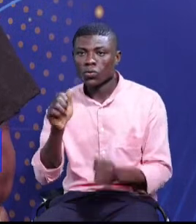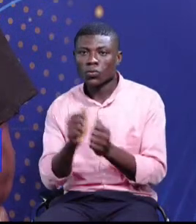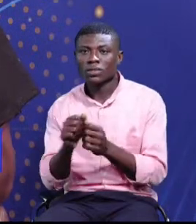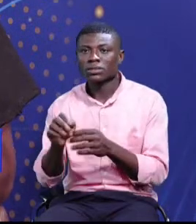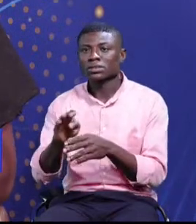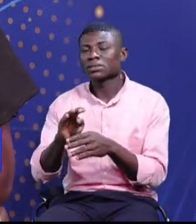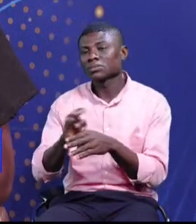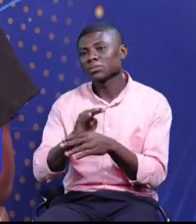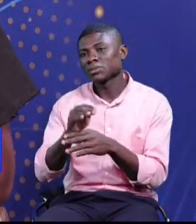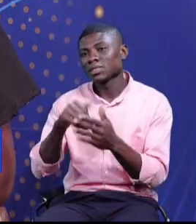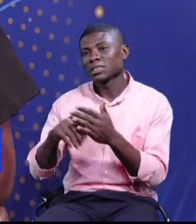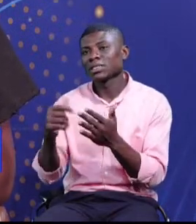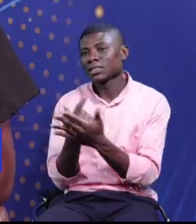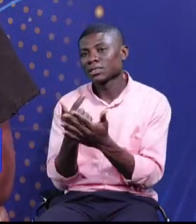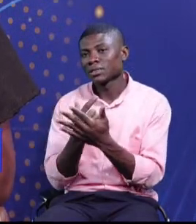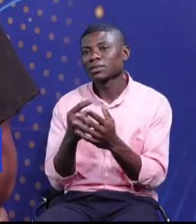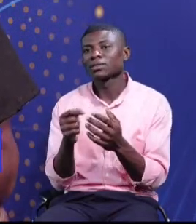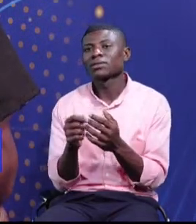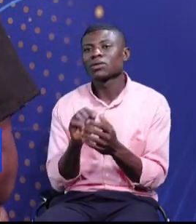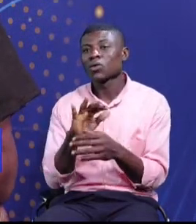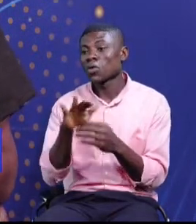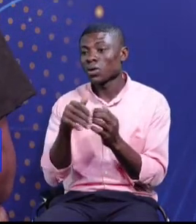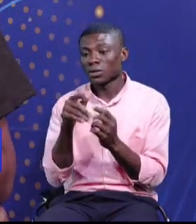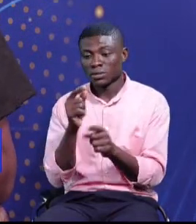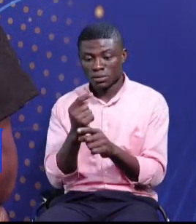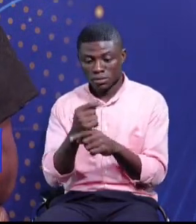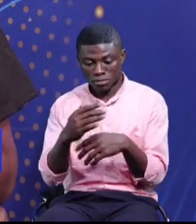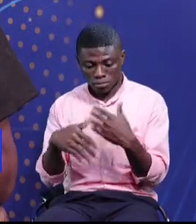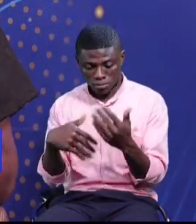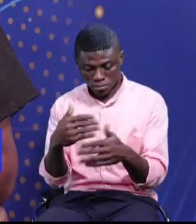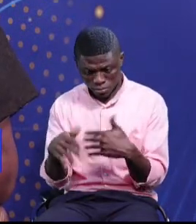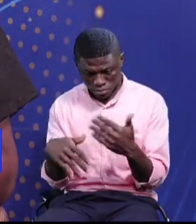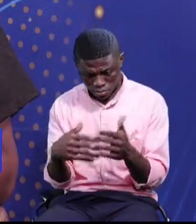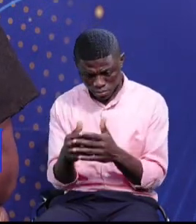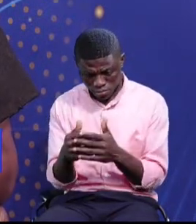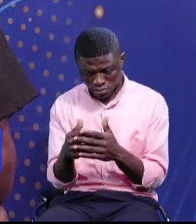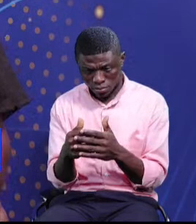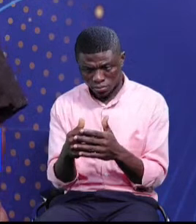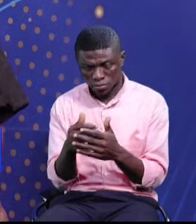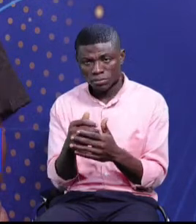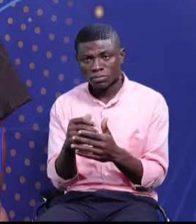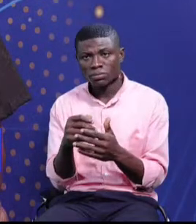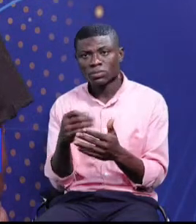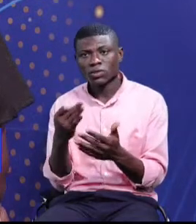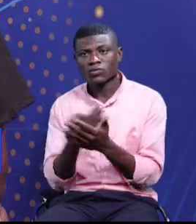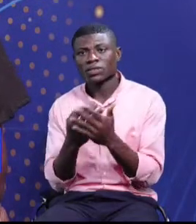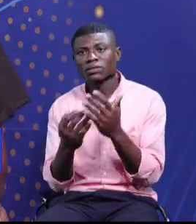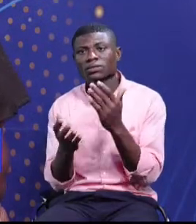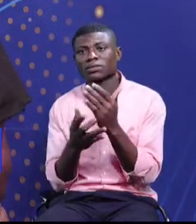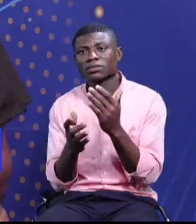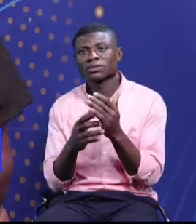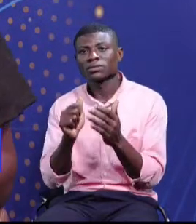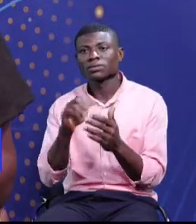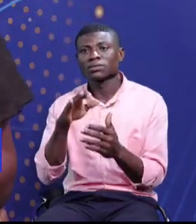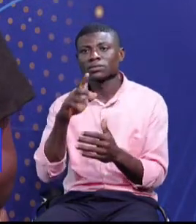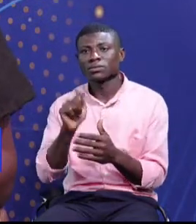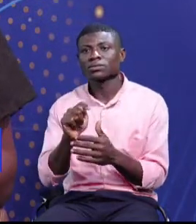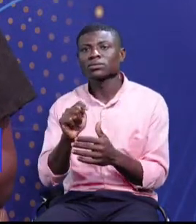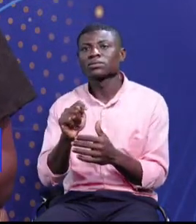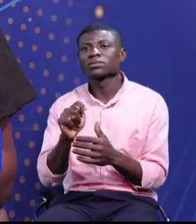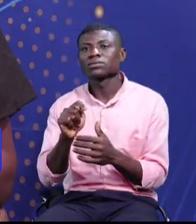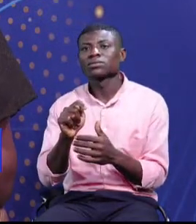in Ghana, and then all of a sudden the Fintech Act kicked in.